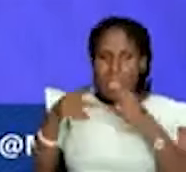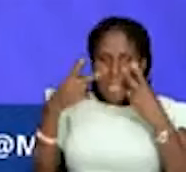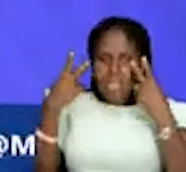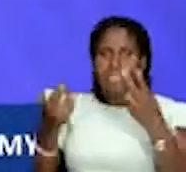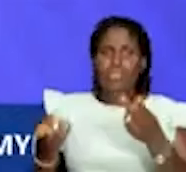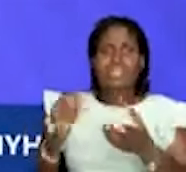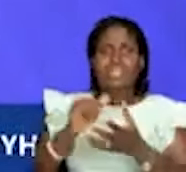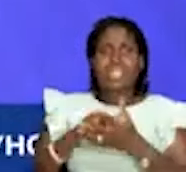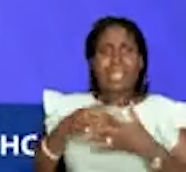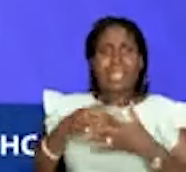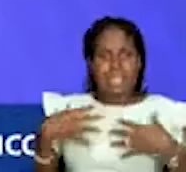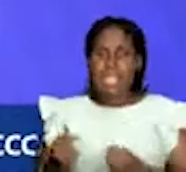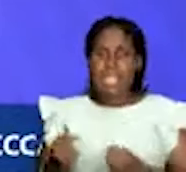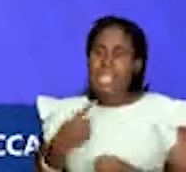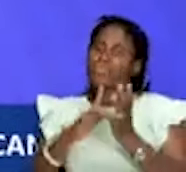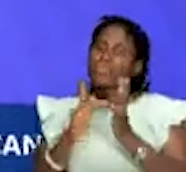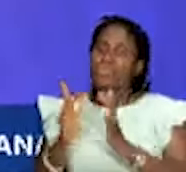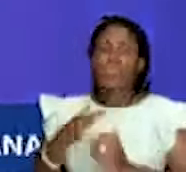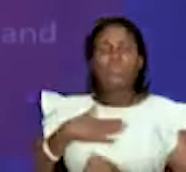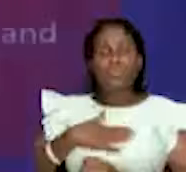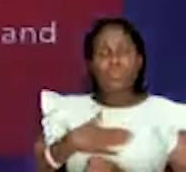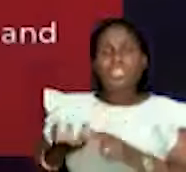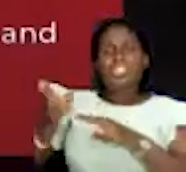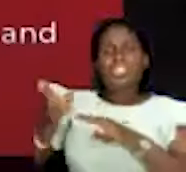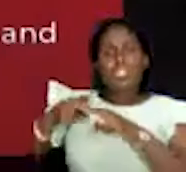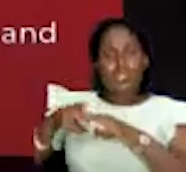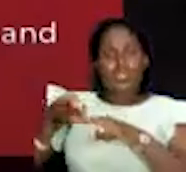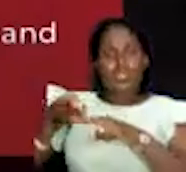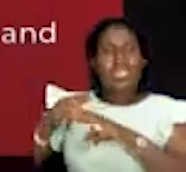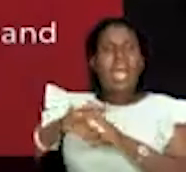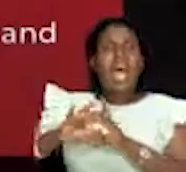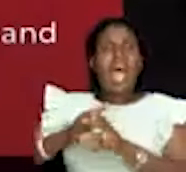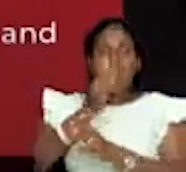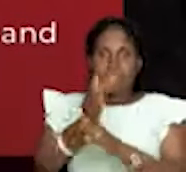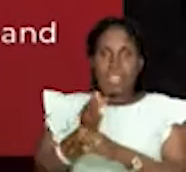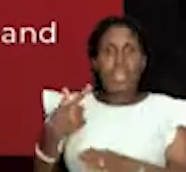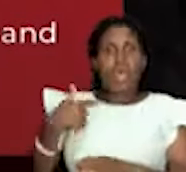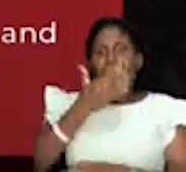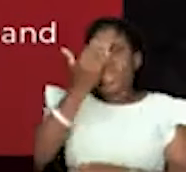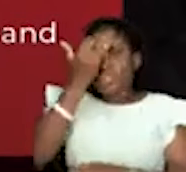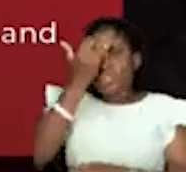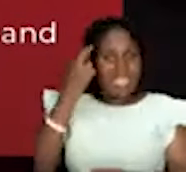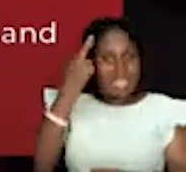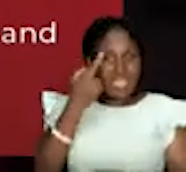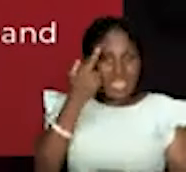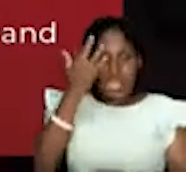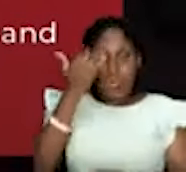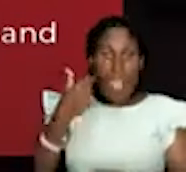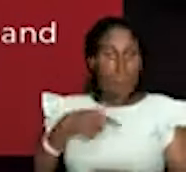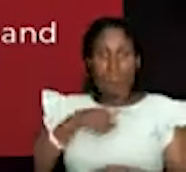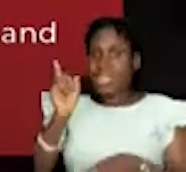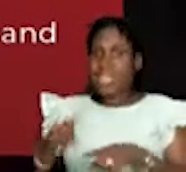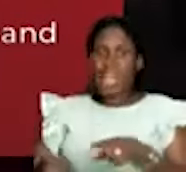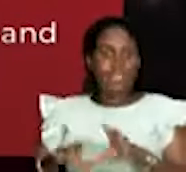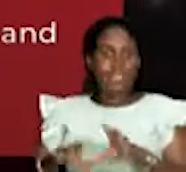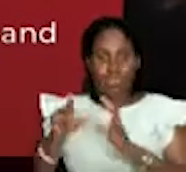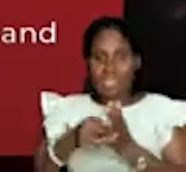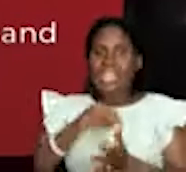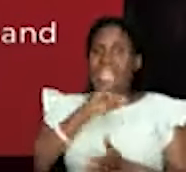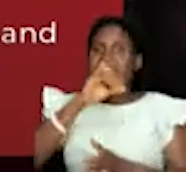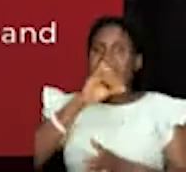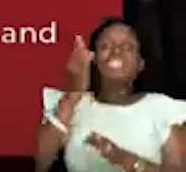faith. Increase our faith. We know that the reason we are not able to do this is a faith problem. That was in Tyre